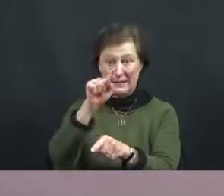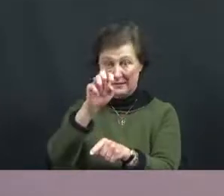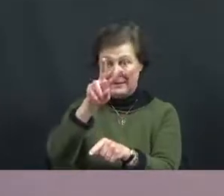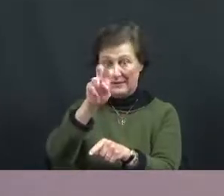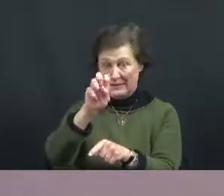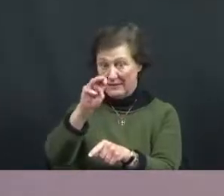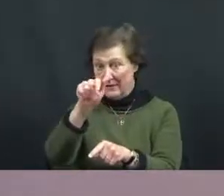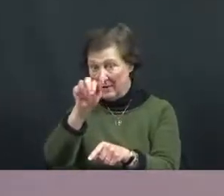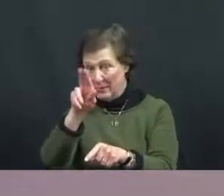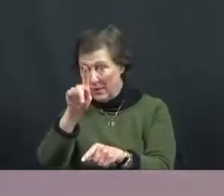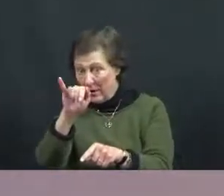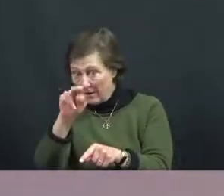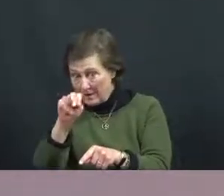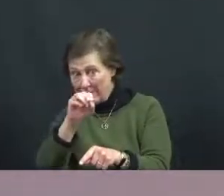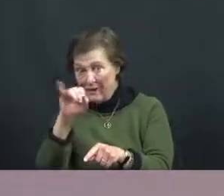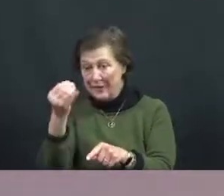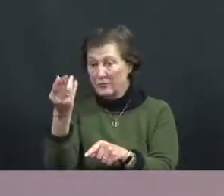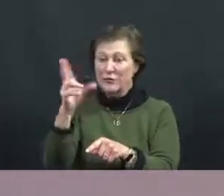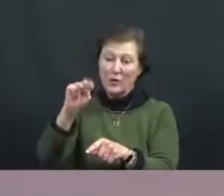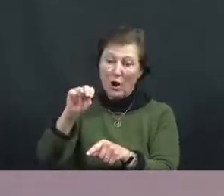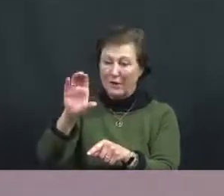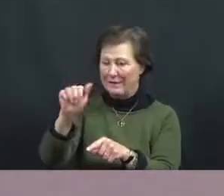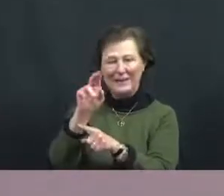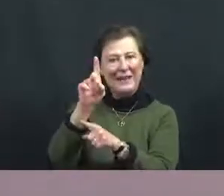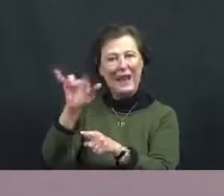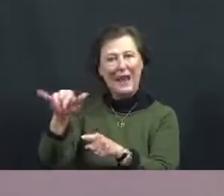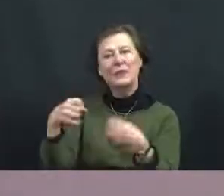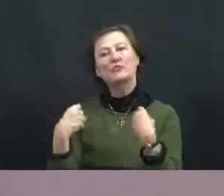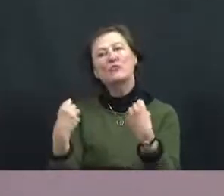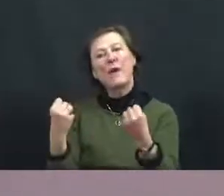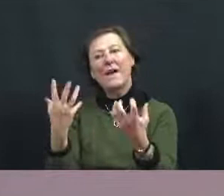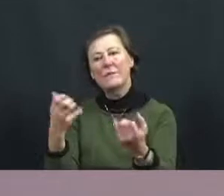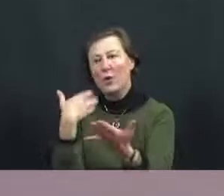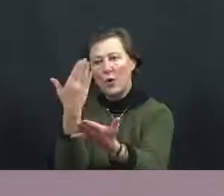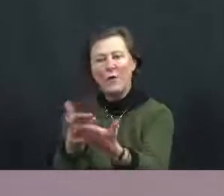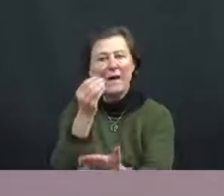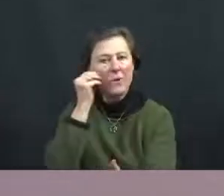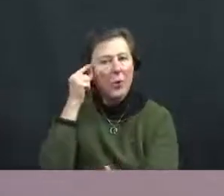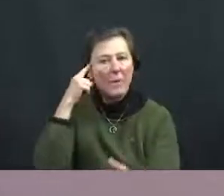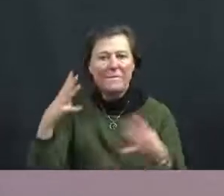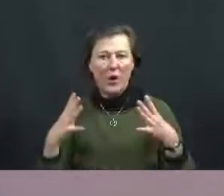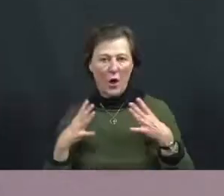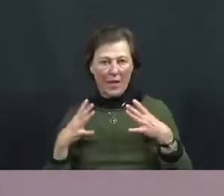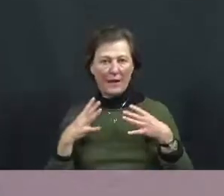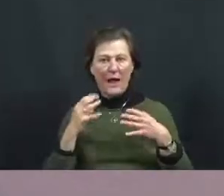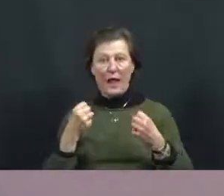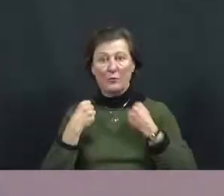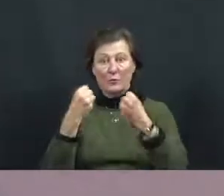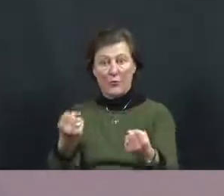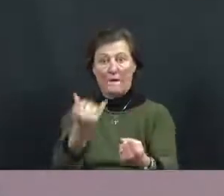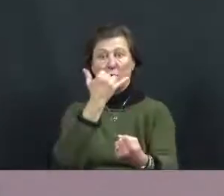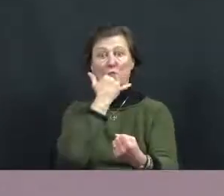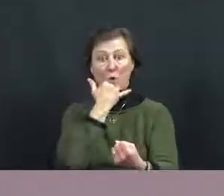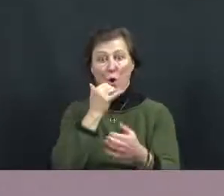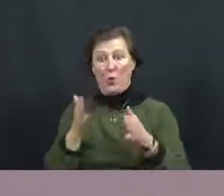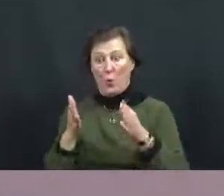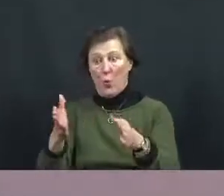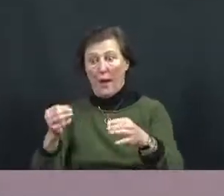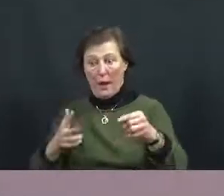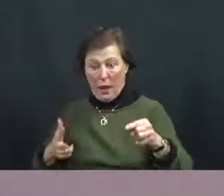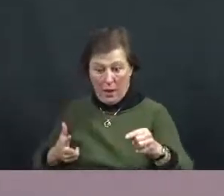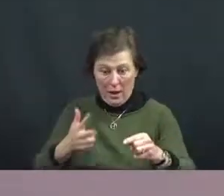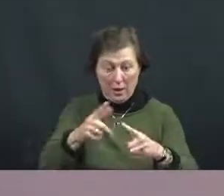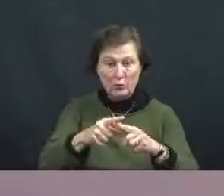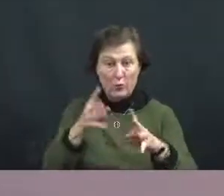and John Candy, they're driving along. They're trying to get home for the holidays, and they're driving the wrong way on the entrance ramp to